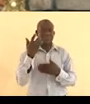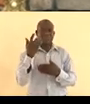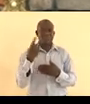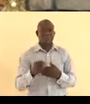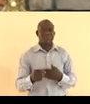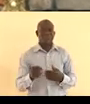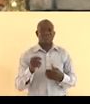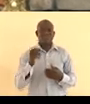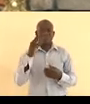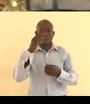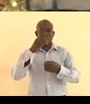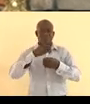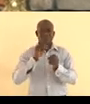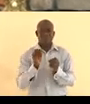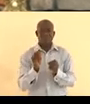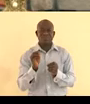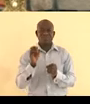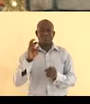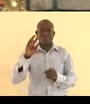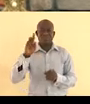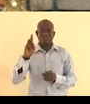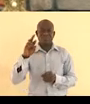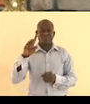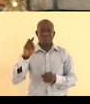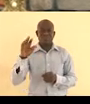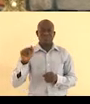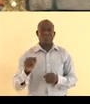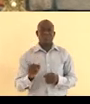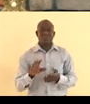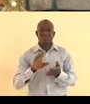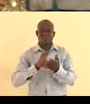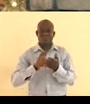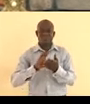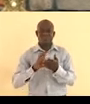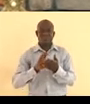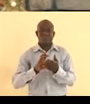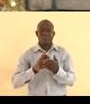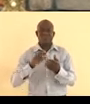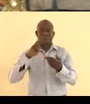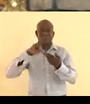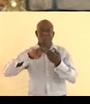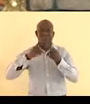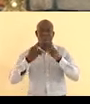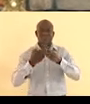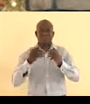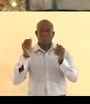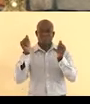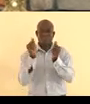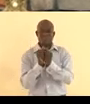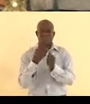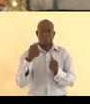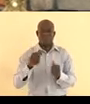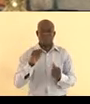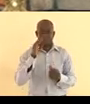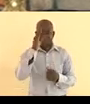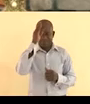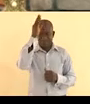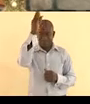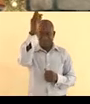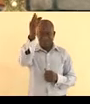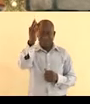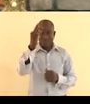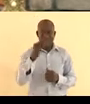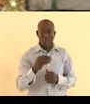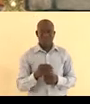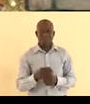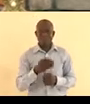beyond the ordinary. Prophets have a critical relationship with the future. Now, this is where the future comes in.